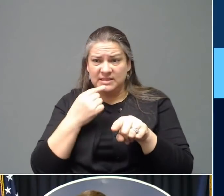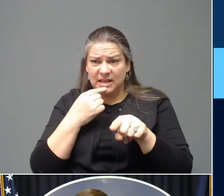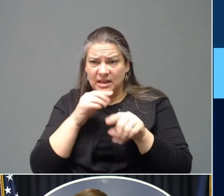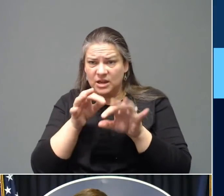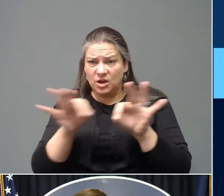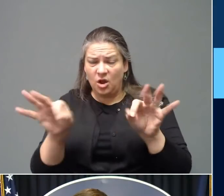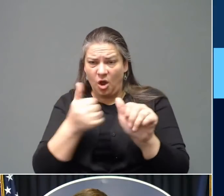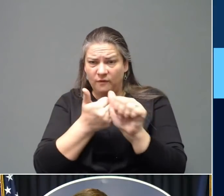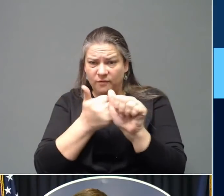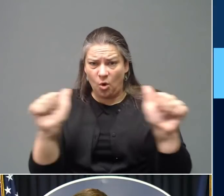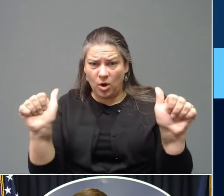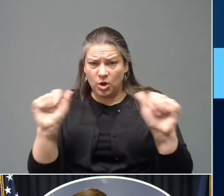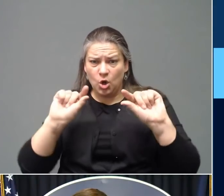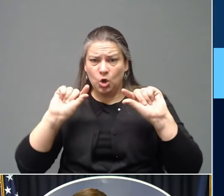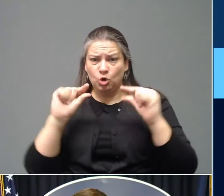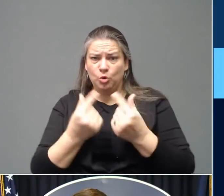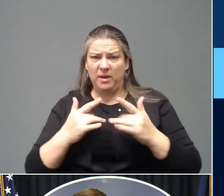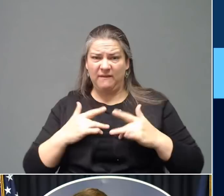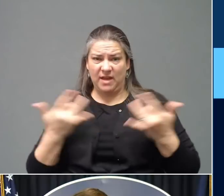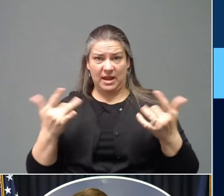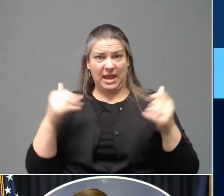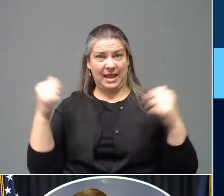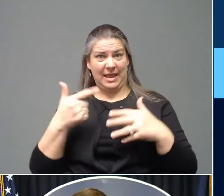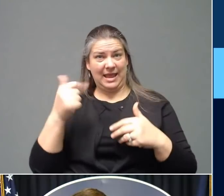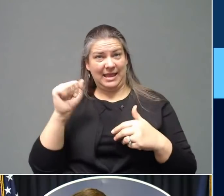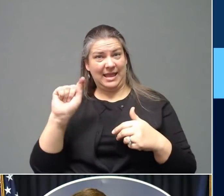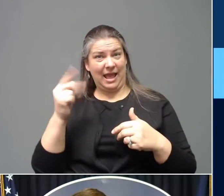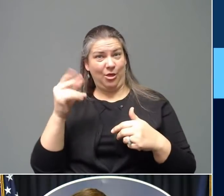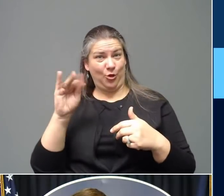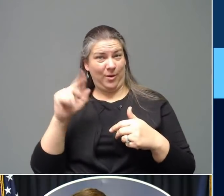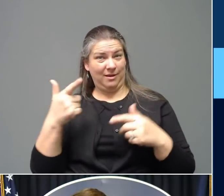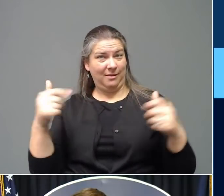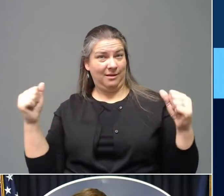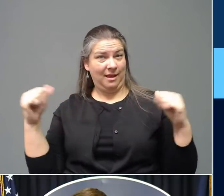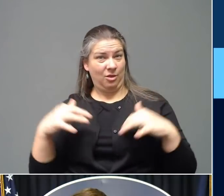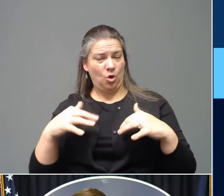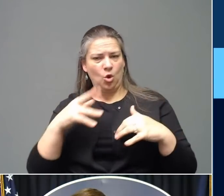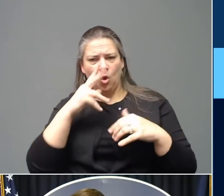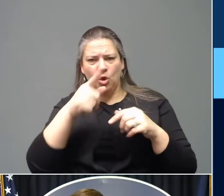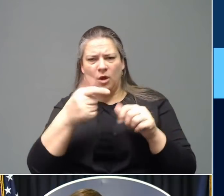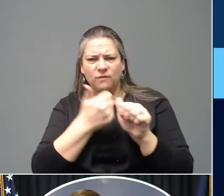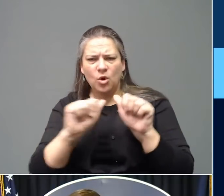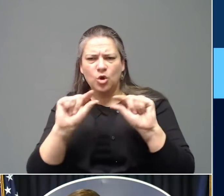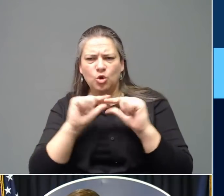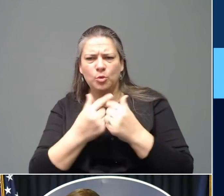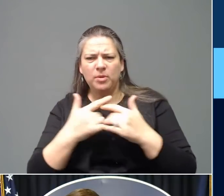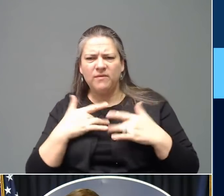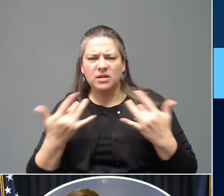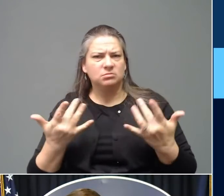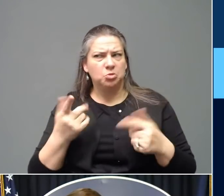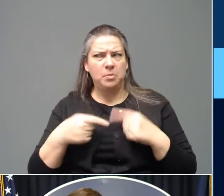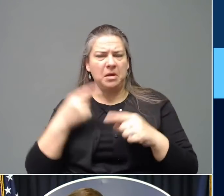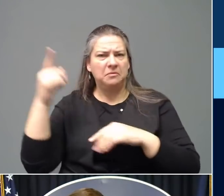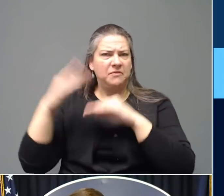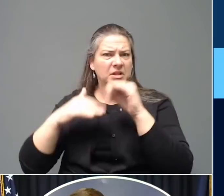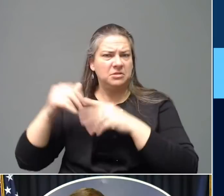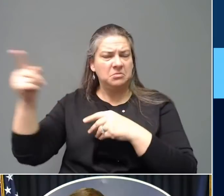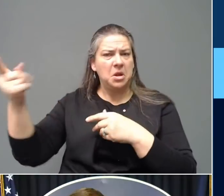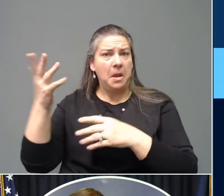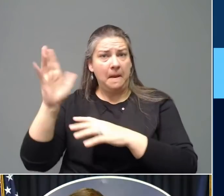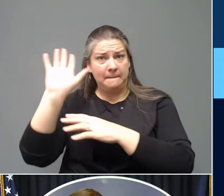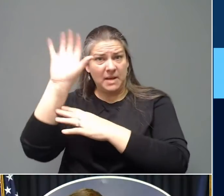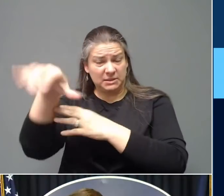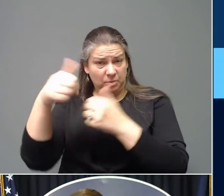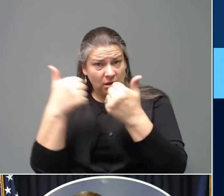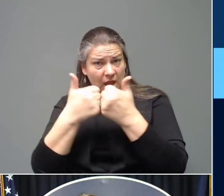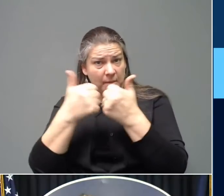group events. Well, what about all the facilities out there that can provide group events? Is a basketball game in Rupp Arena